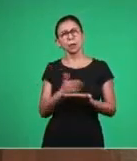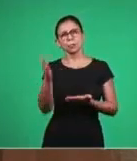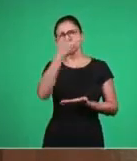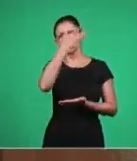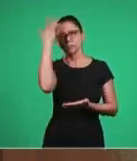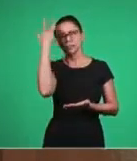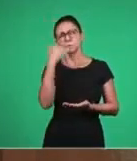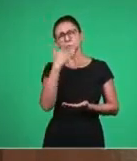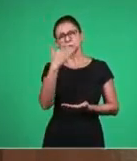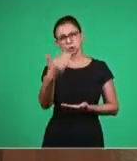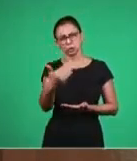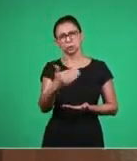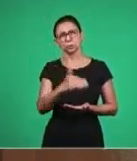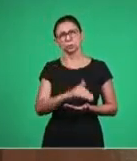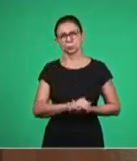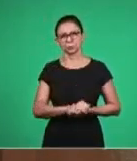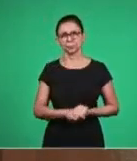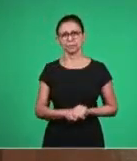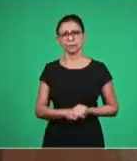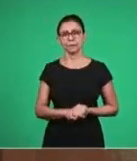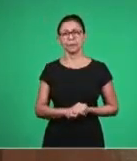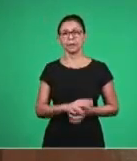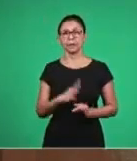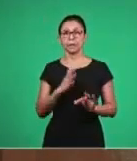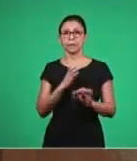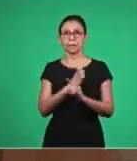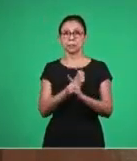we have been solicited that